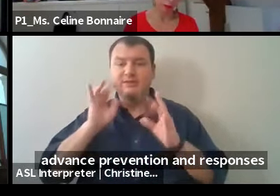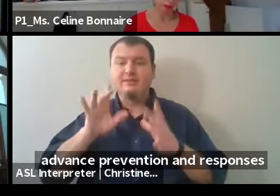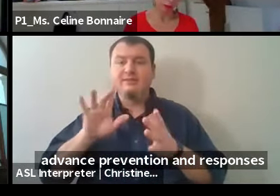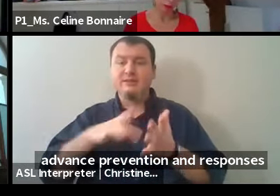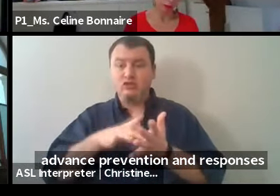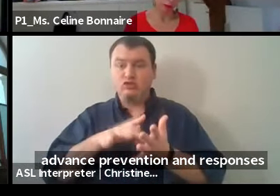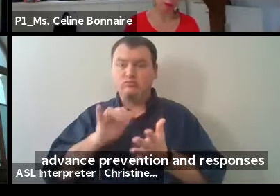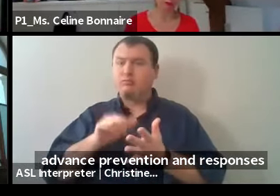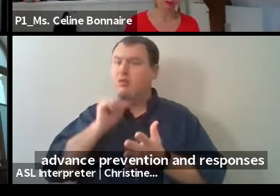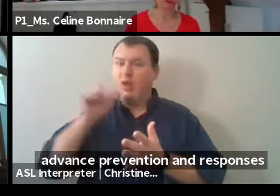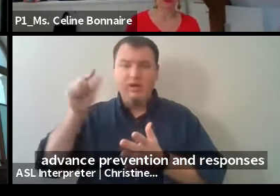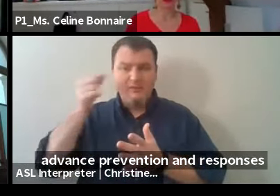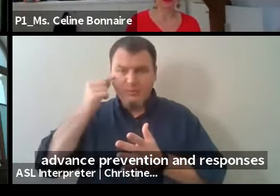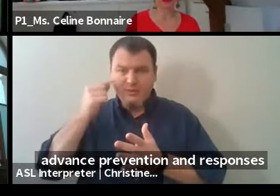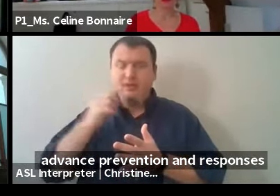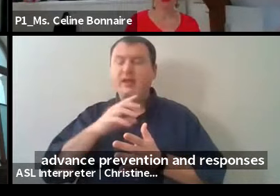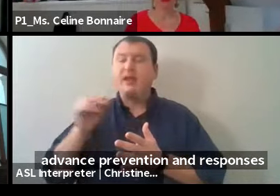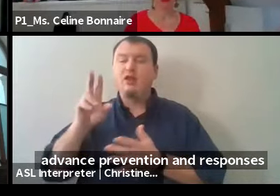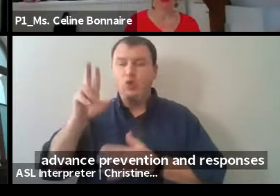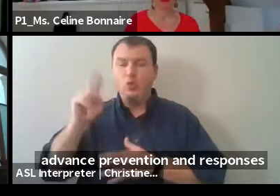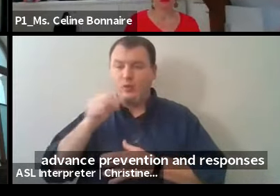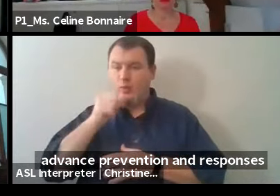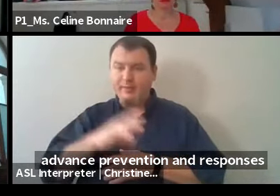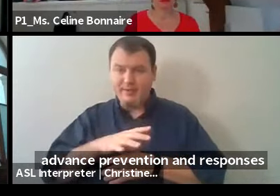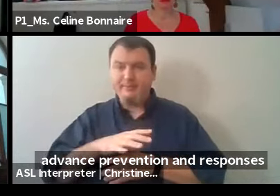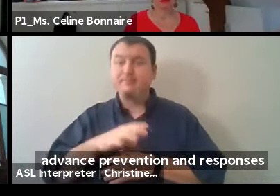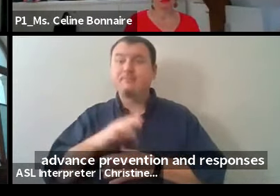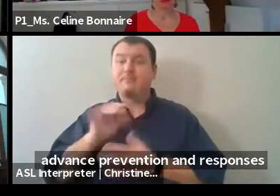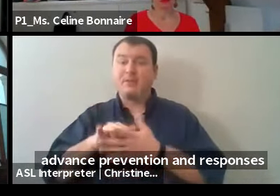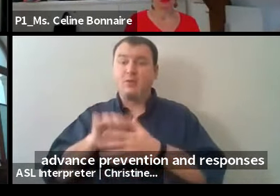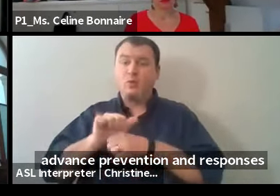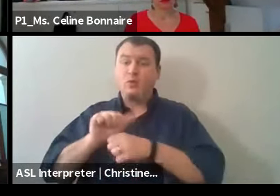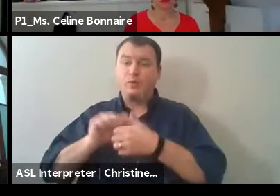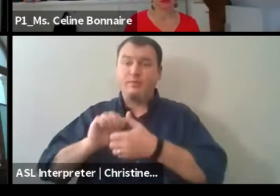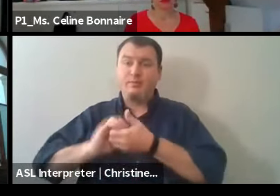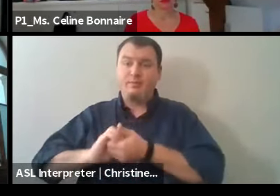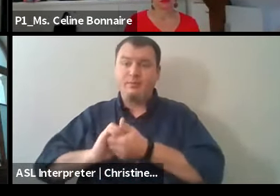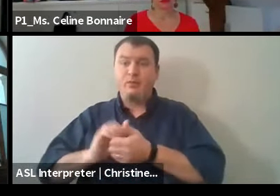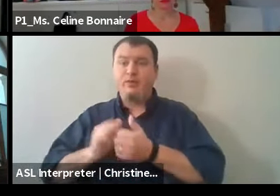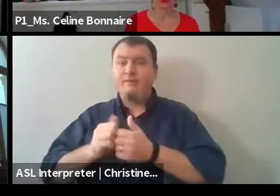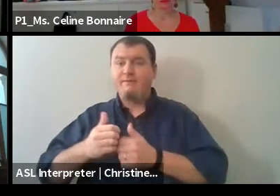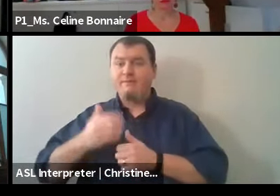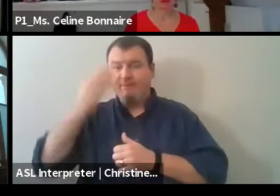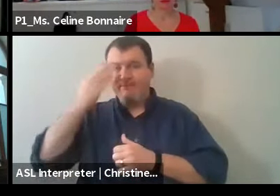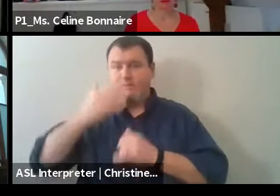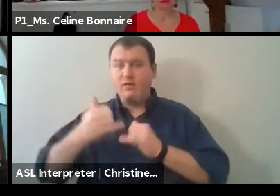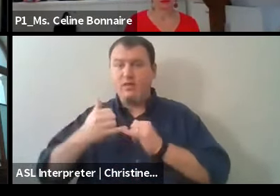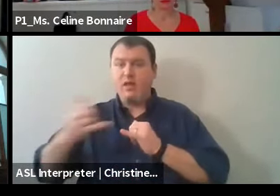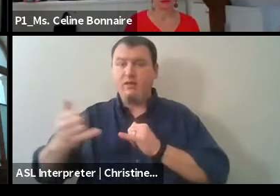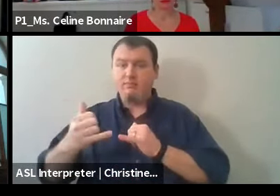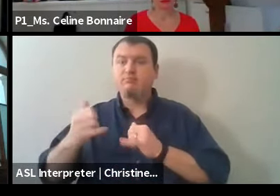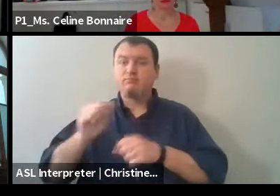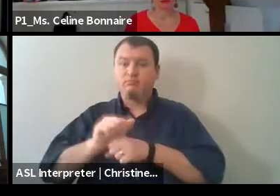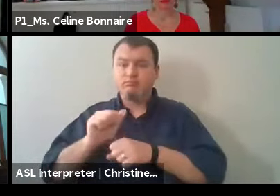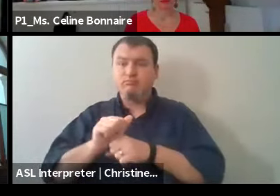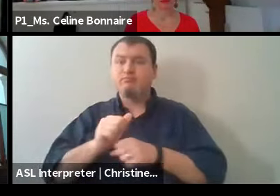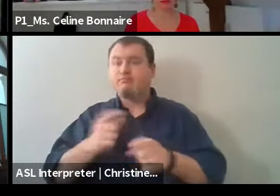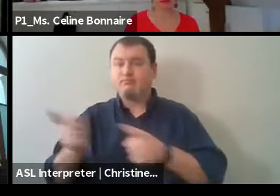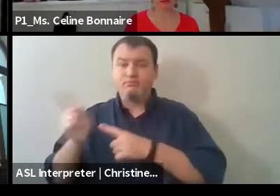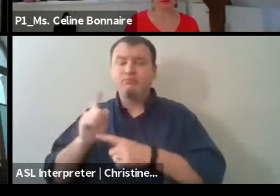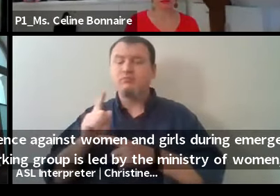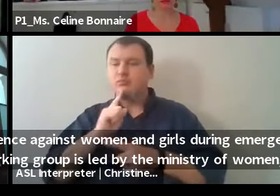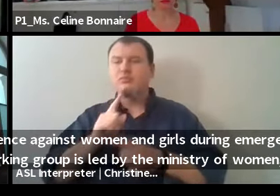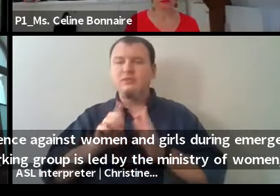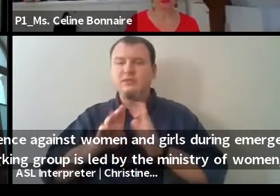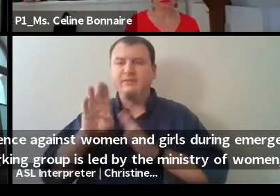organization, and UN Women, and works in partnership with frontline service providers. The working group has rapidly